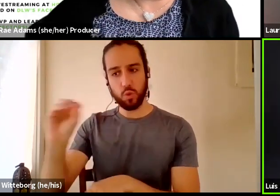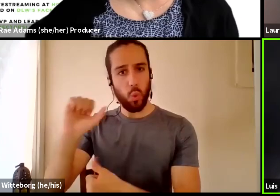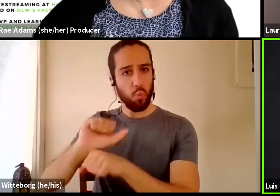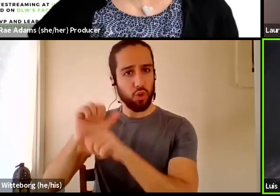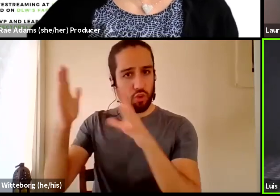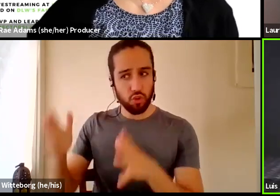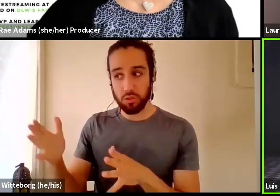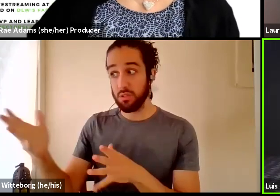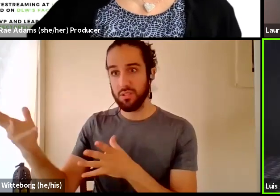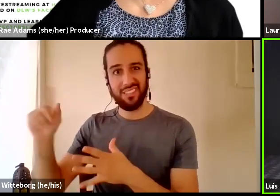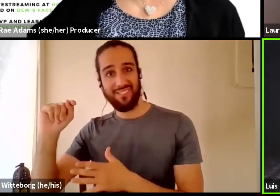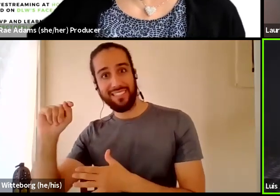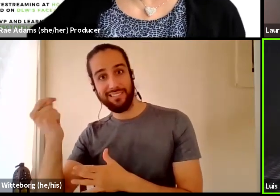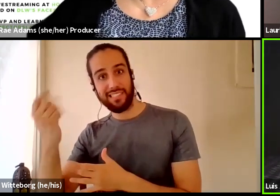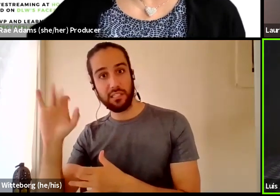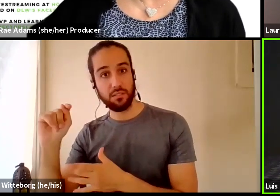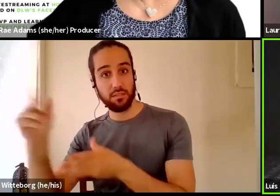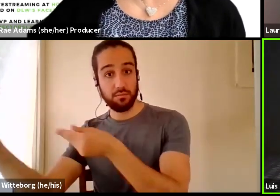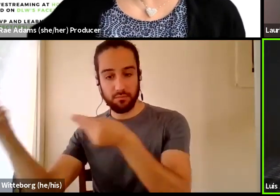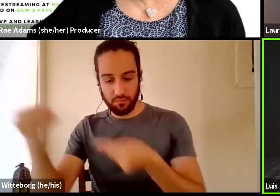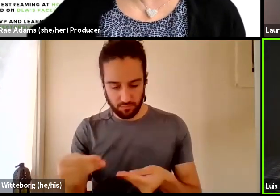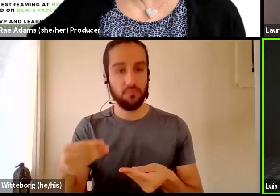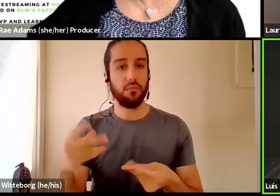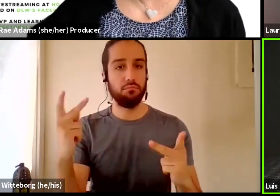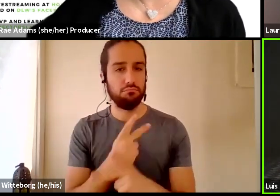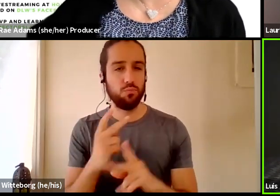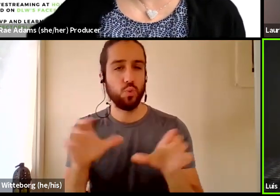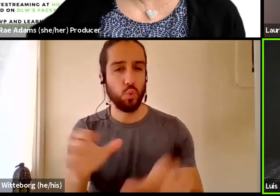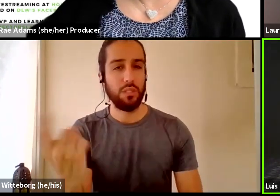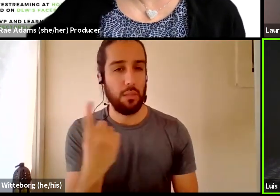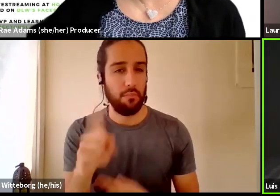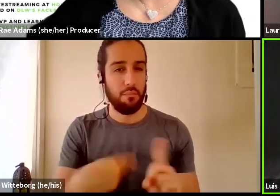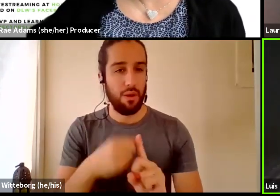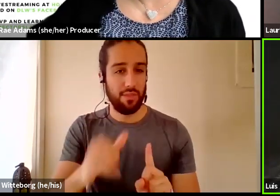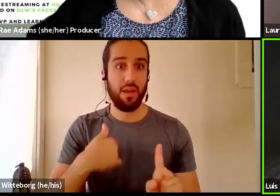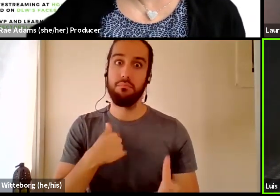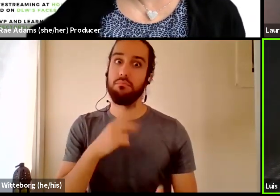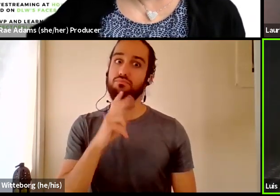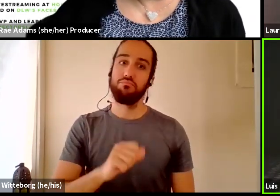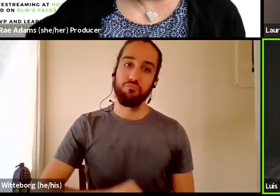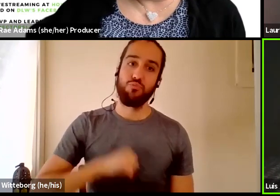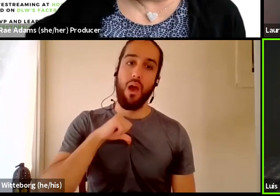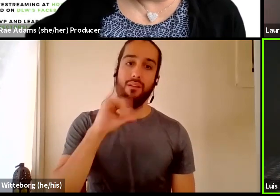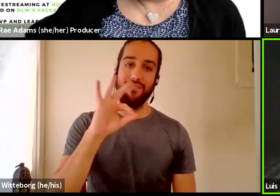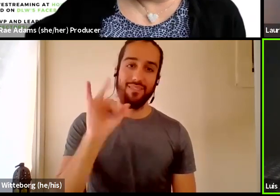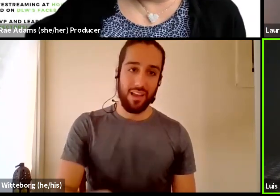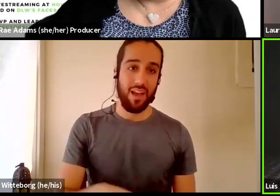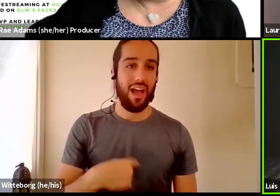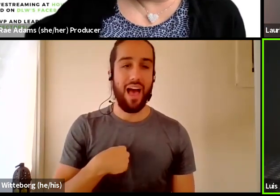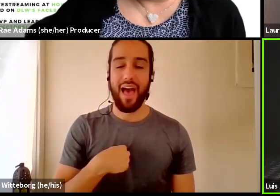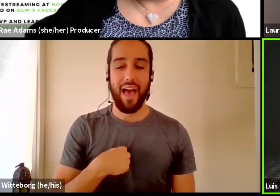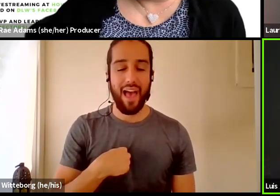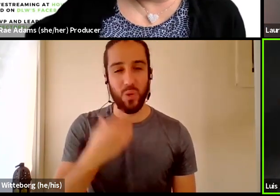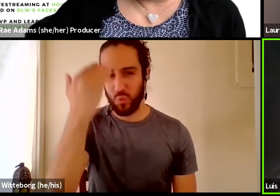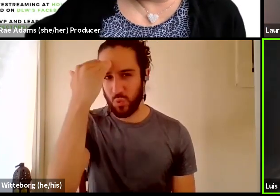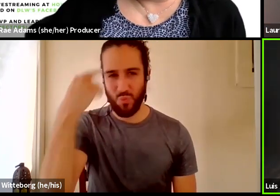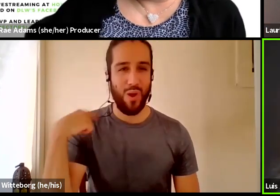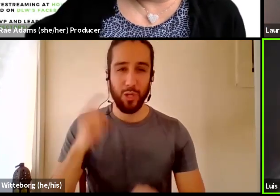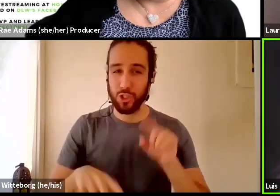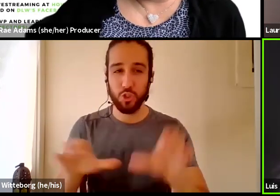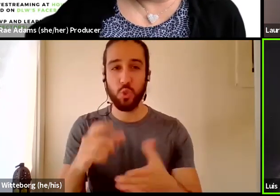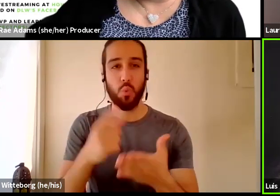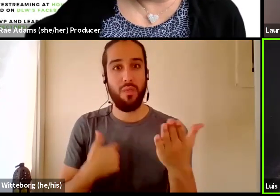text and doing something with it. And I'm super, super proud about that, because I knew I could not do the thing that I was doing, but I could